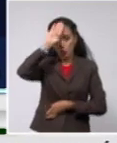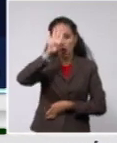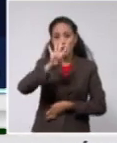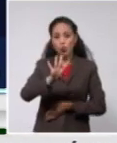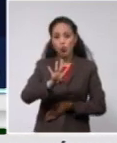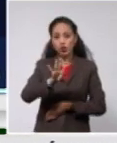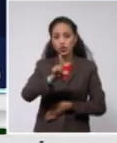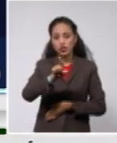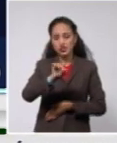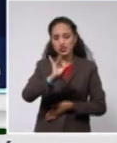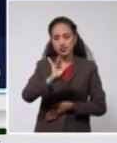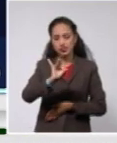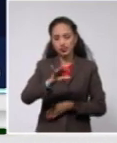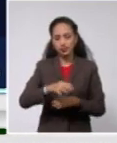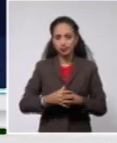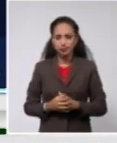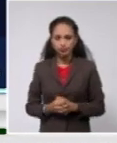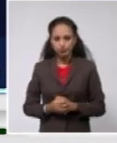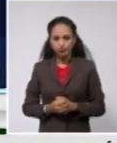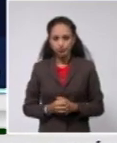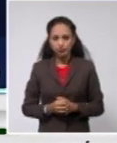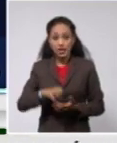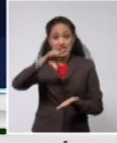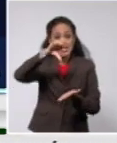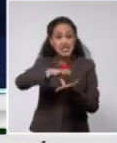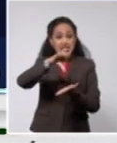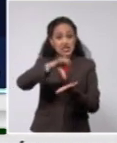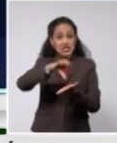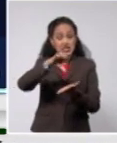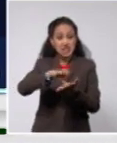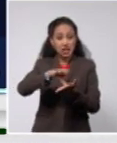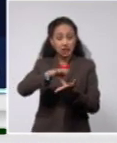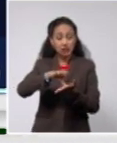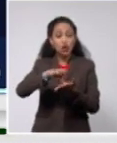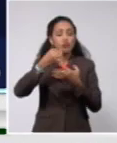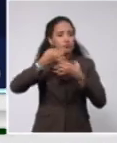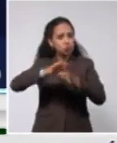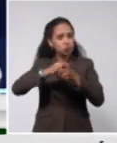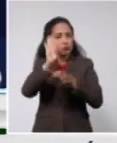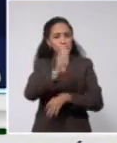564 in the Genetic Engineering and Biotechnology Center Lab,